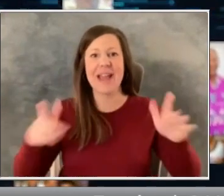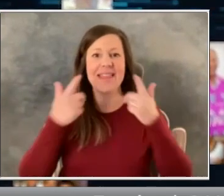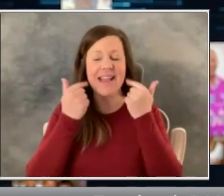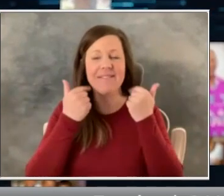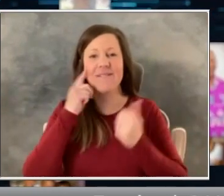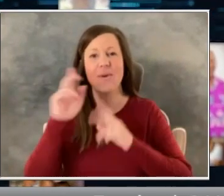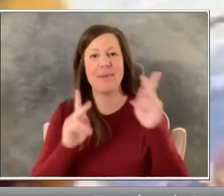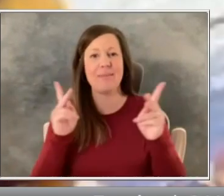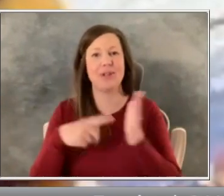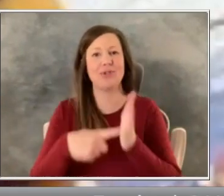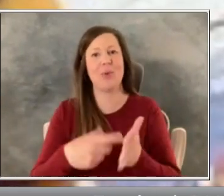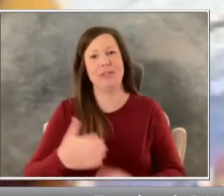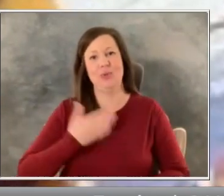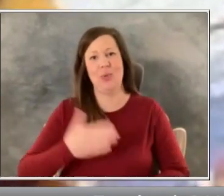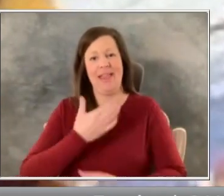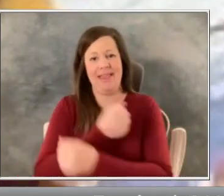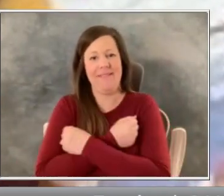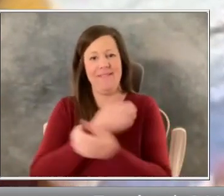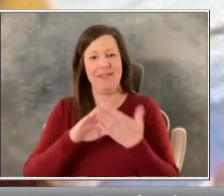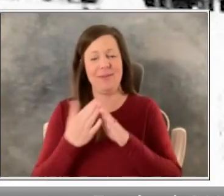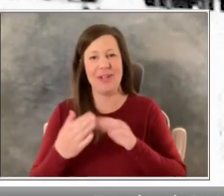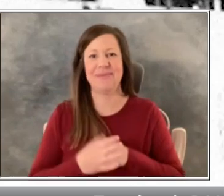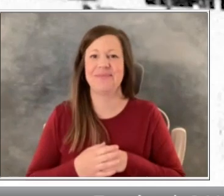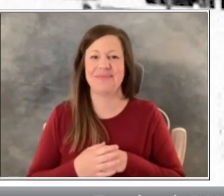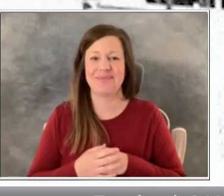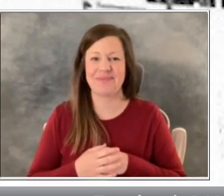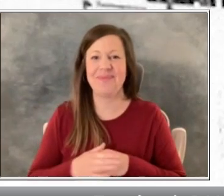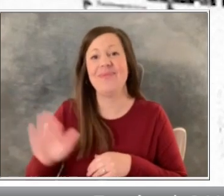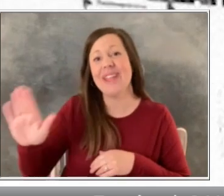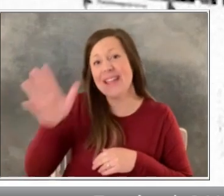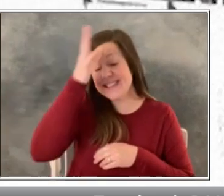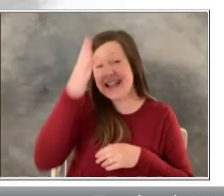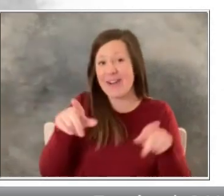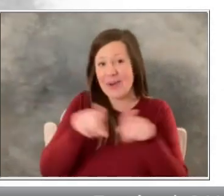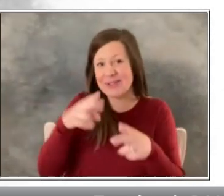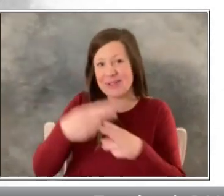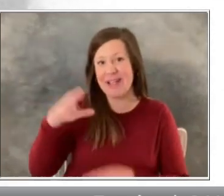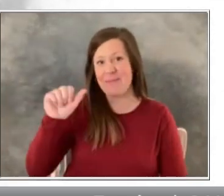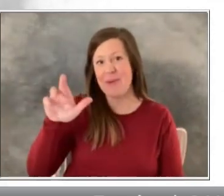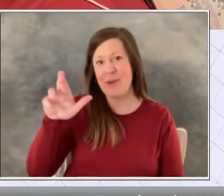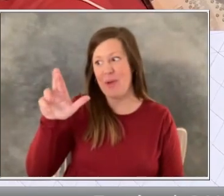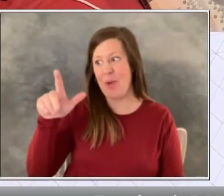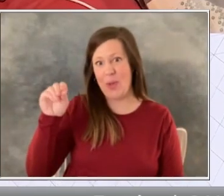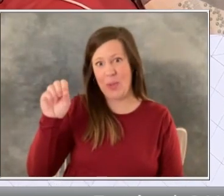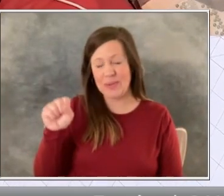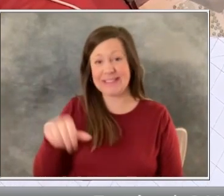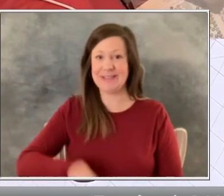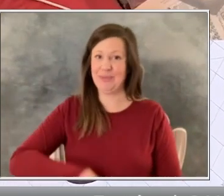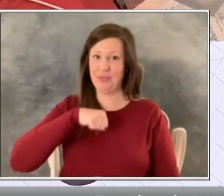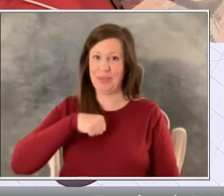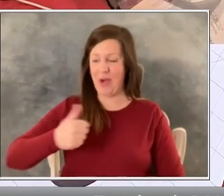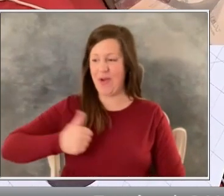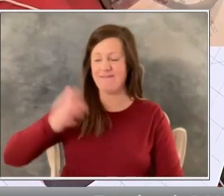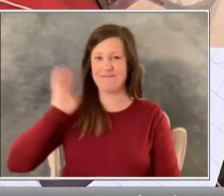love to the community. His dad, Carlos Olivas Jr., is a proud U.S. Navy vet, the rock of the family, and a gifted